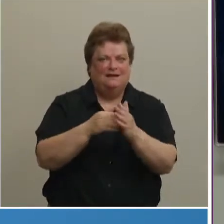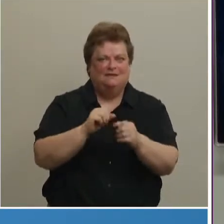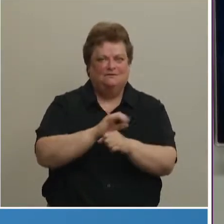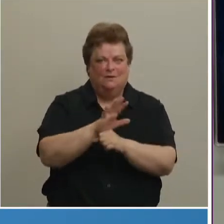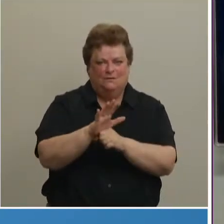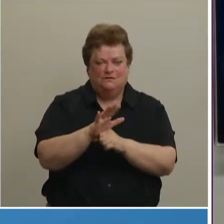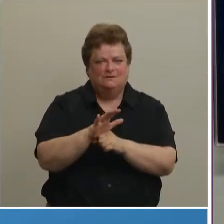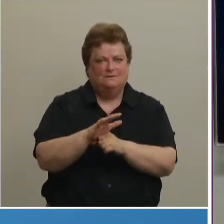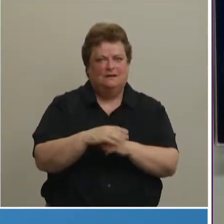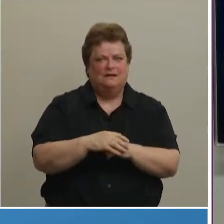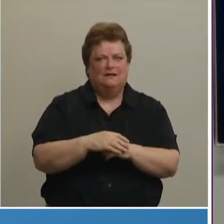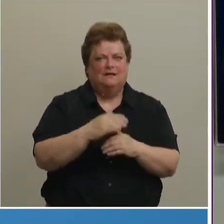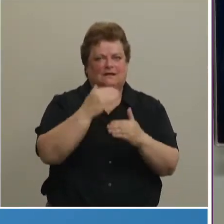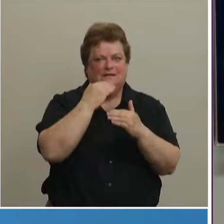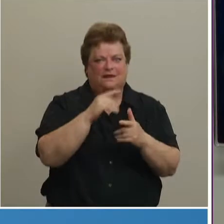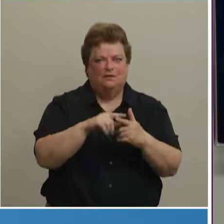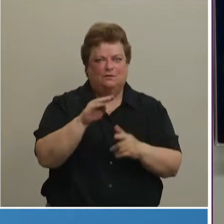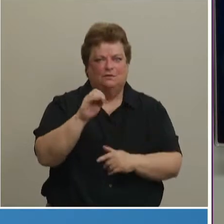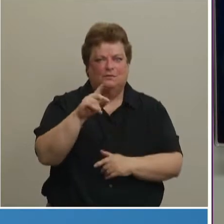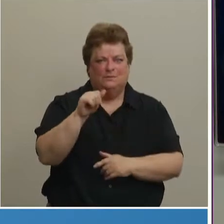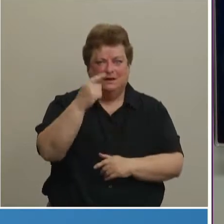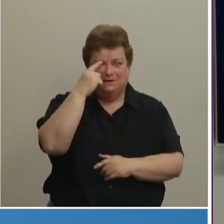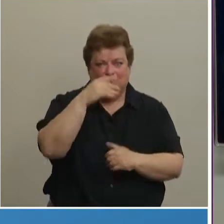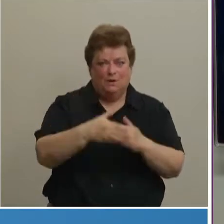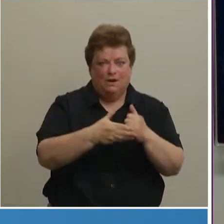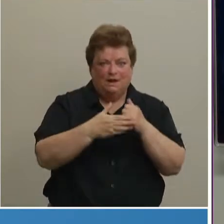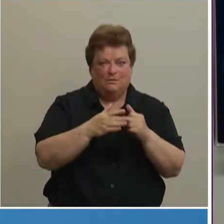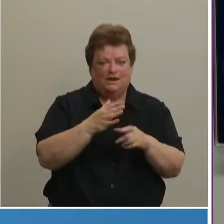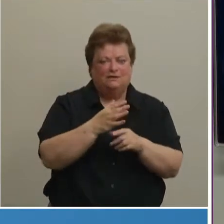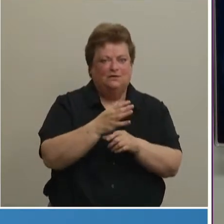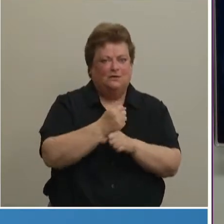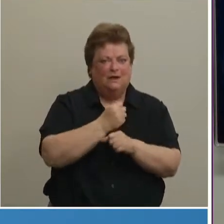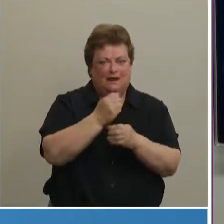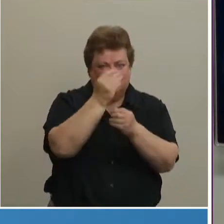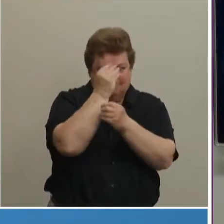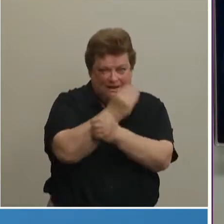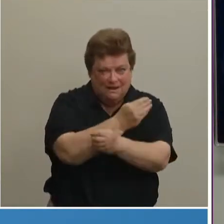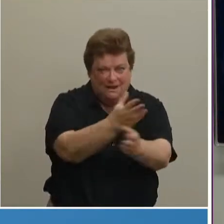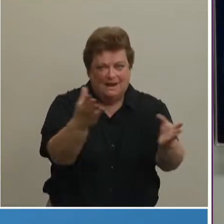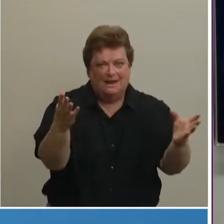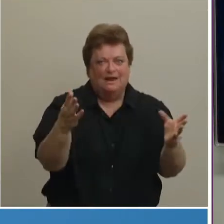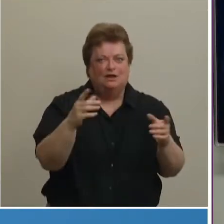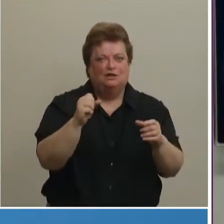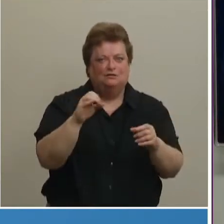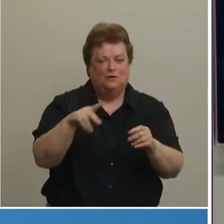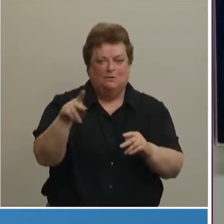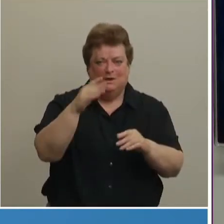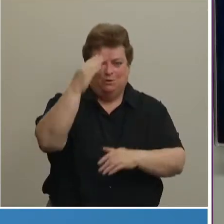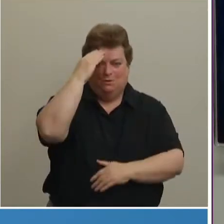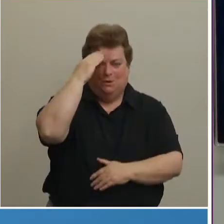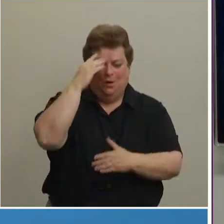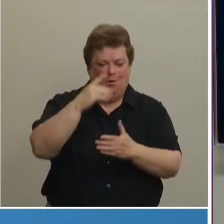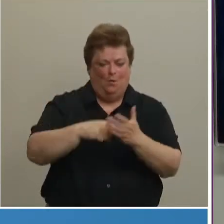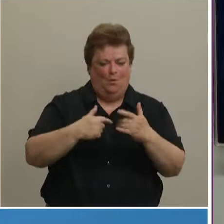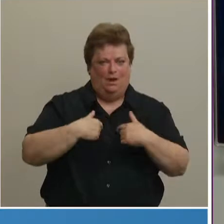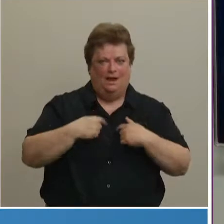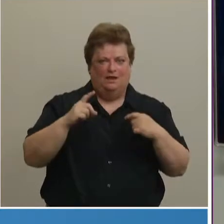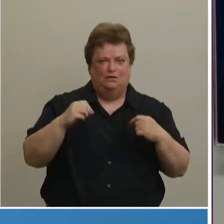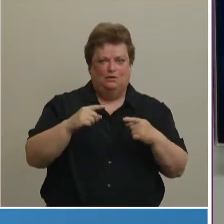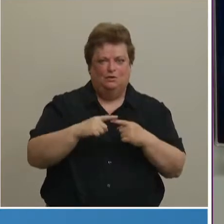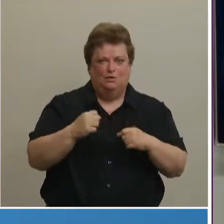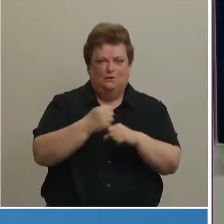much. Thank you to the media for helping to get out the word so more people know the important role they can play in ending the